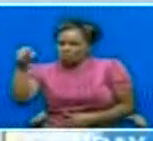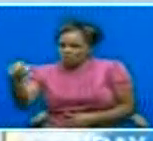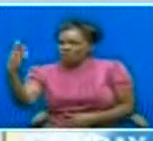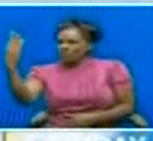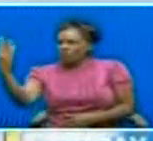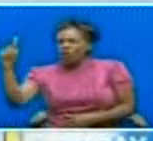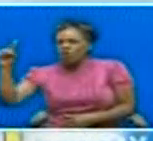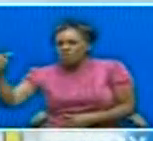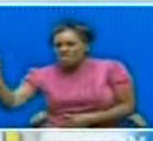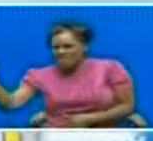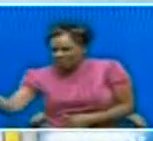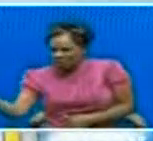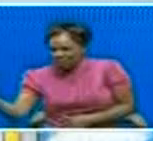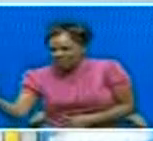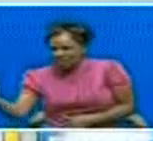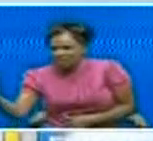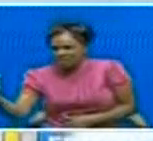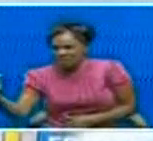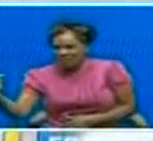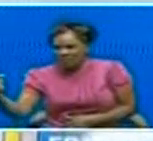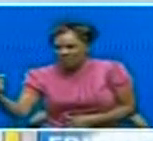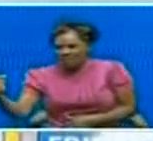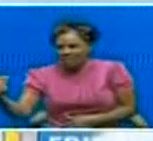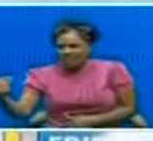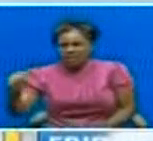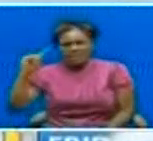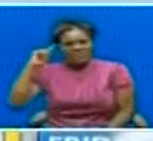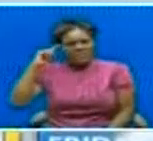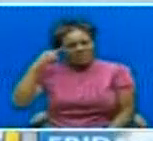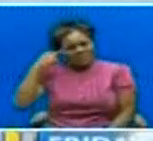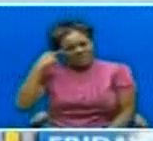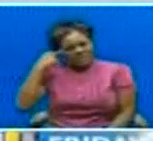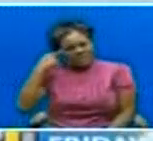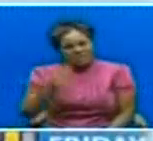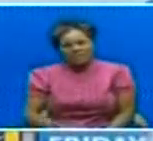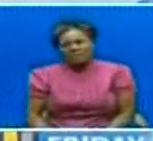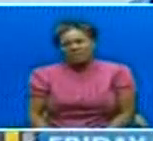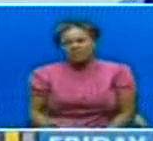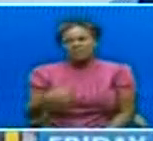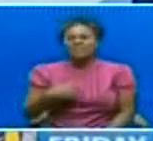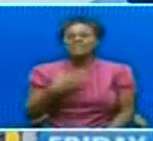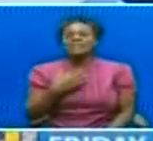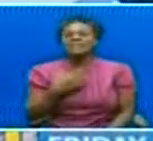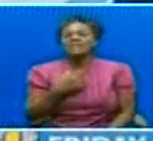shillings. I mean, money ain't a thing to you, Cynthia. Not really. Mm-hmm. I think the thing that I like